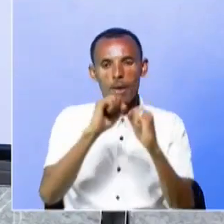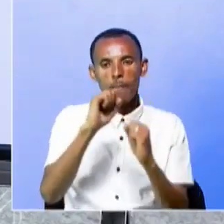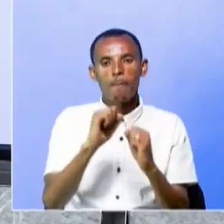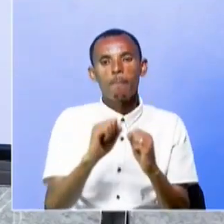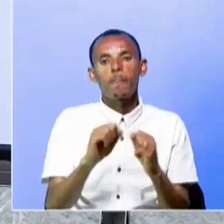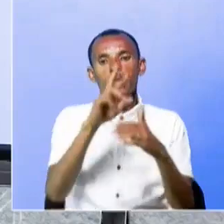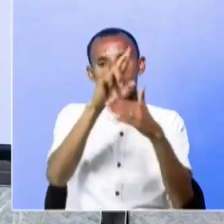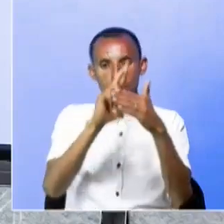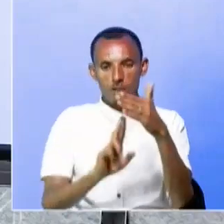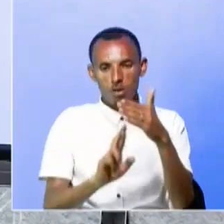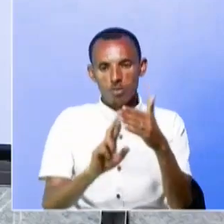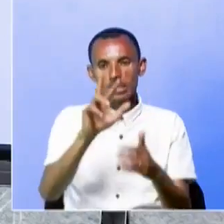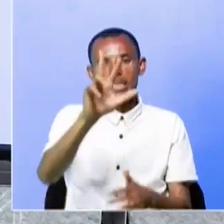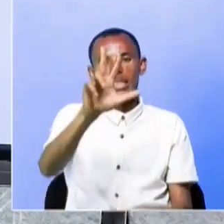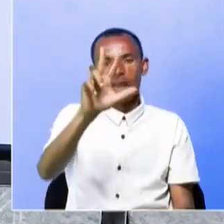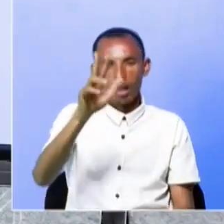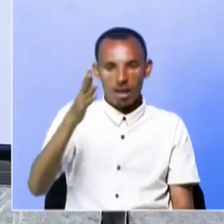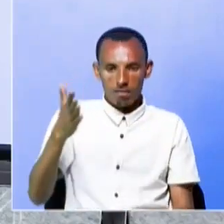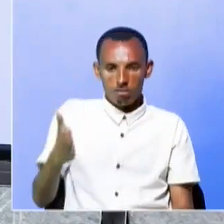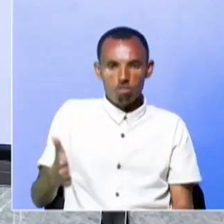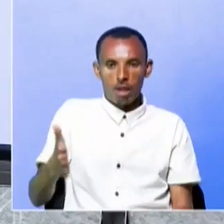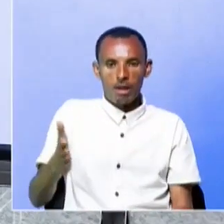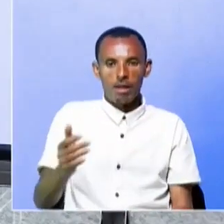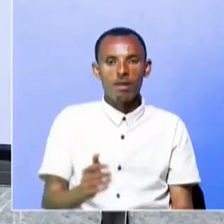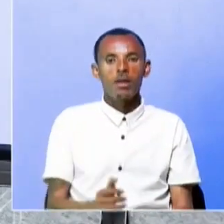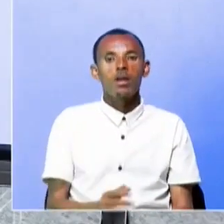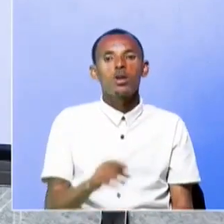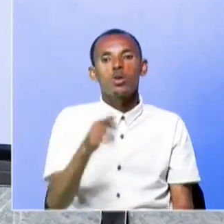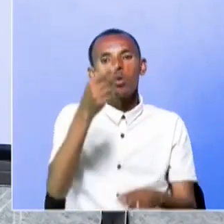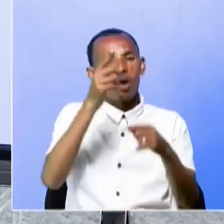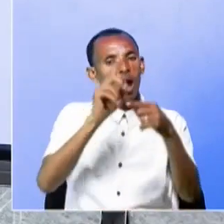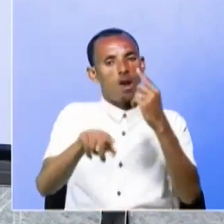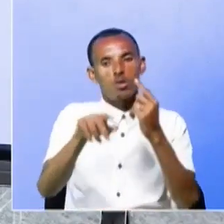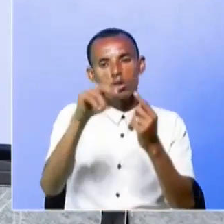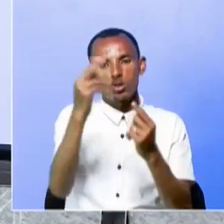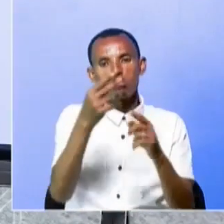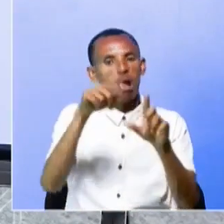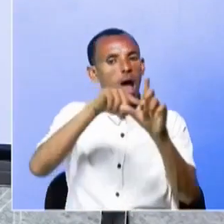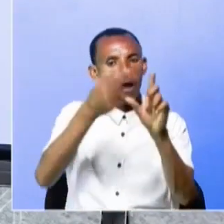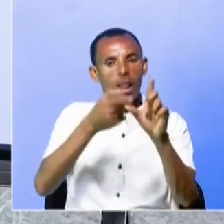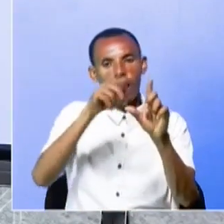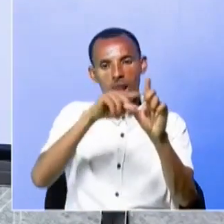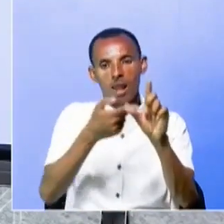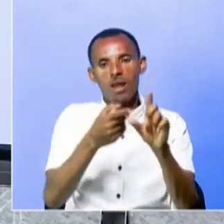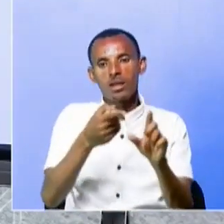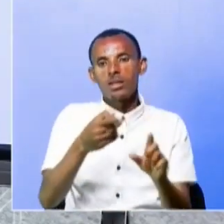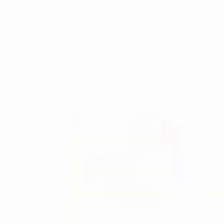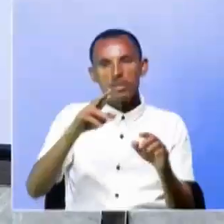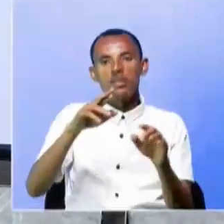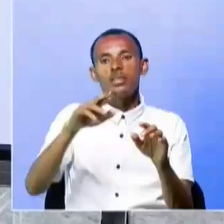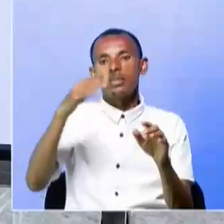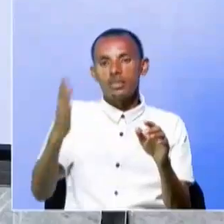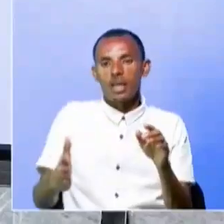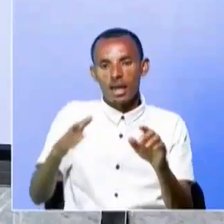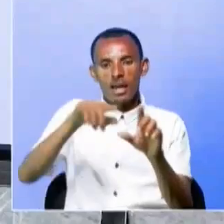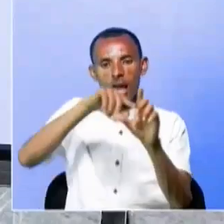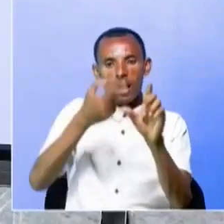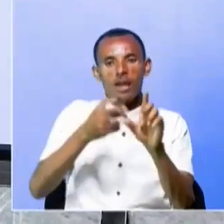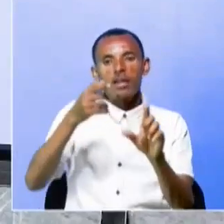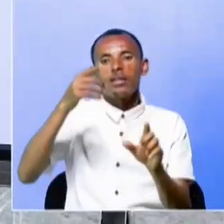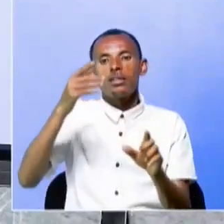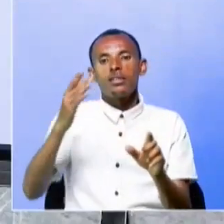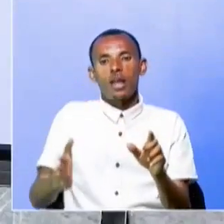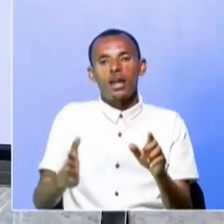the ratio of three sides, right? You cannot apply angle-angle similarity or side angle